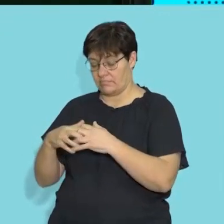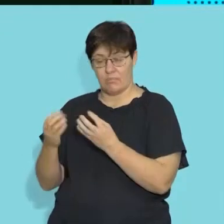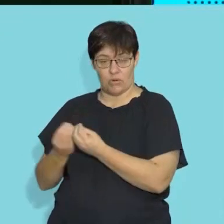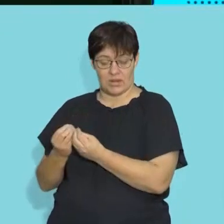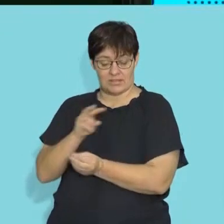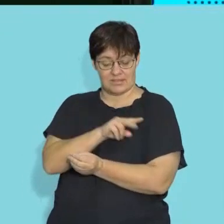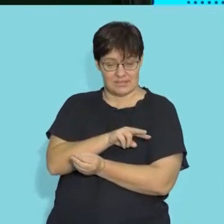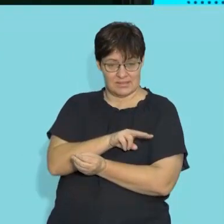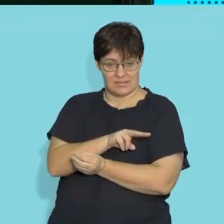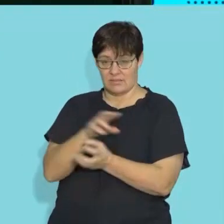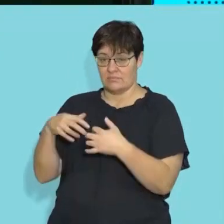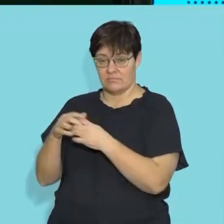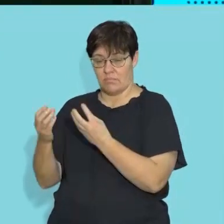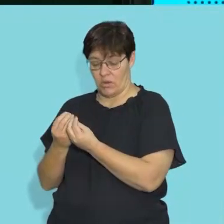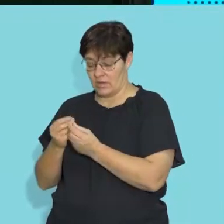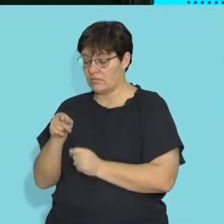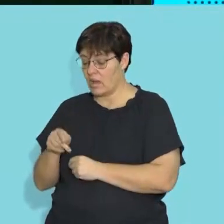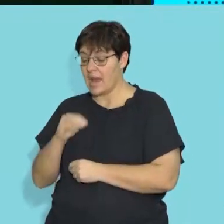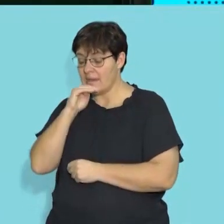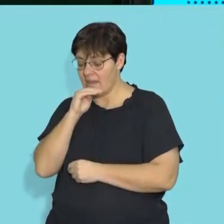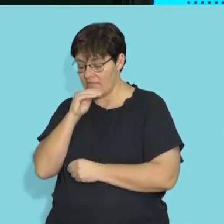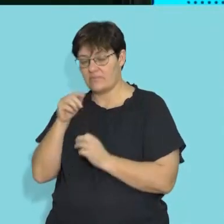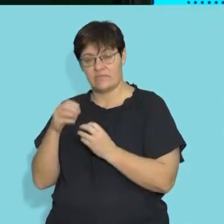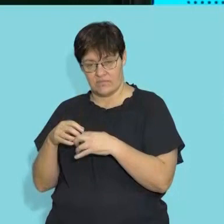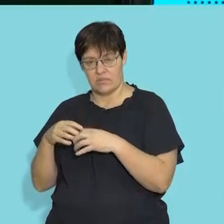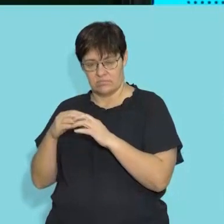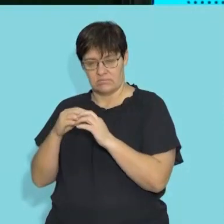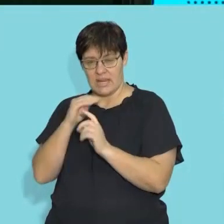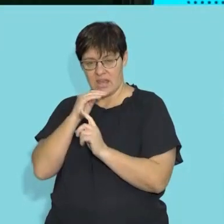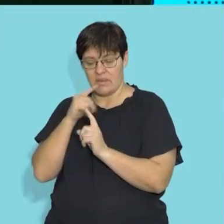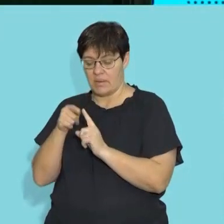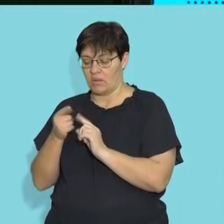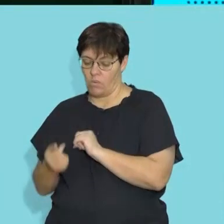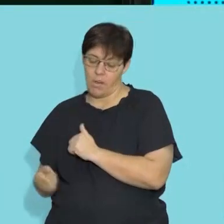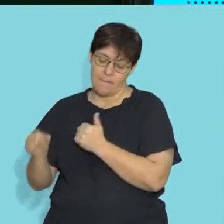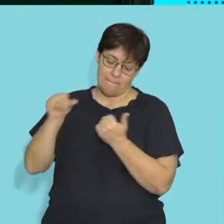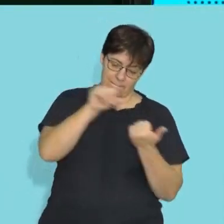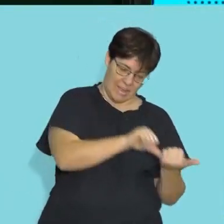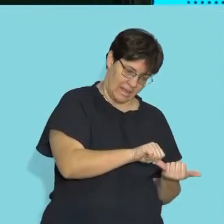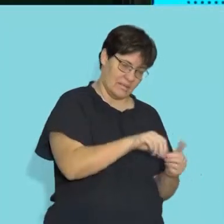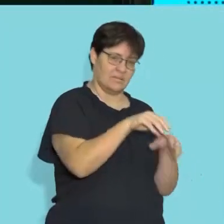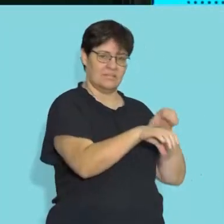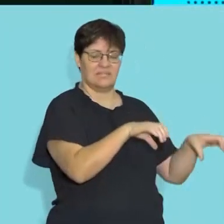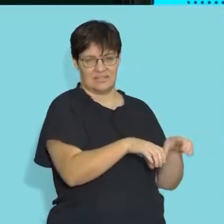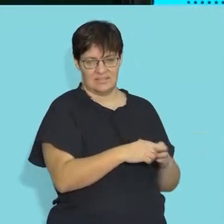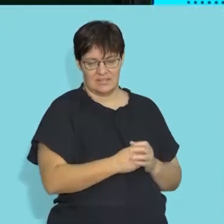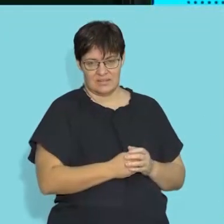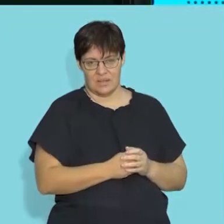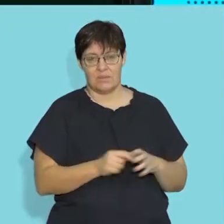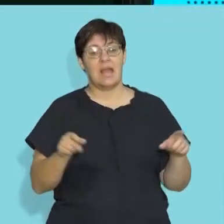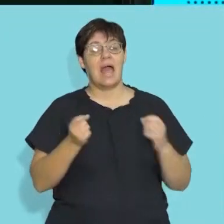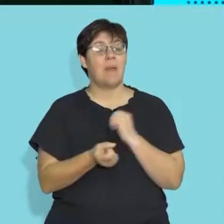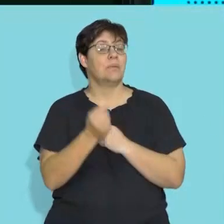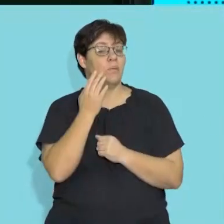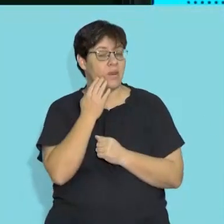into product, and when there is enough product, the product will convert into reactant, but that process happens